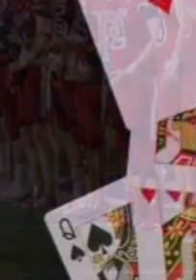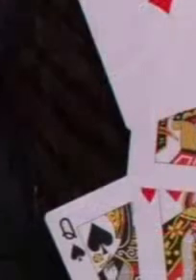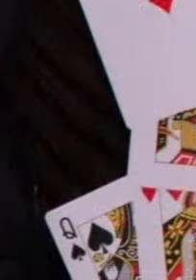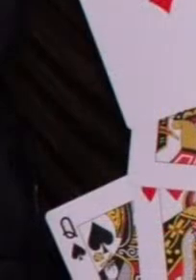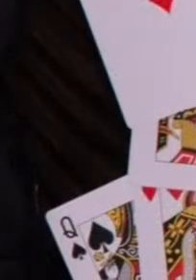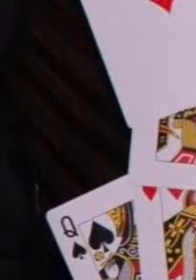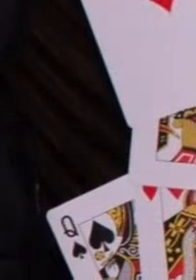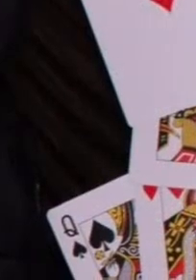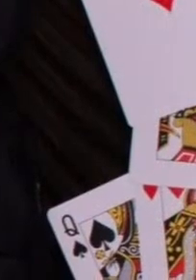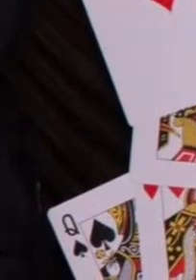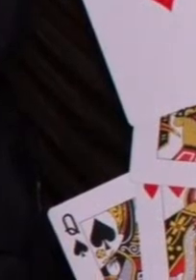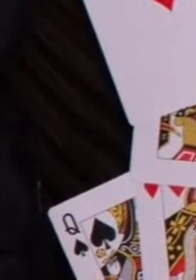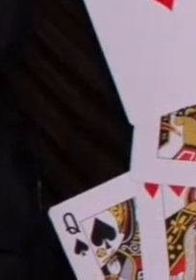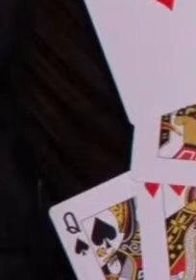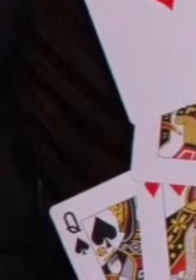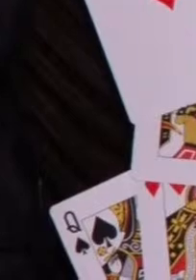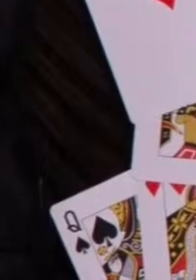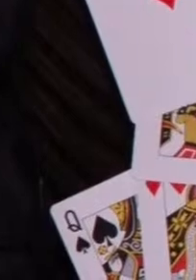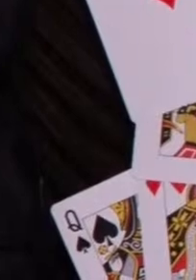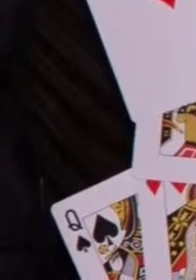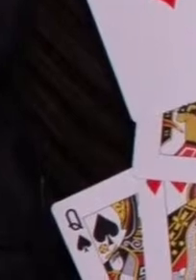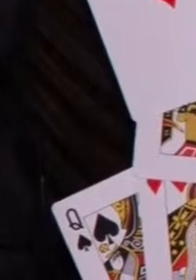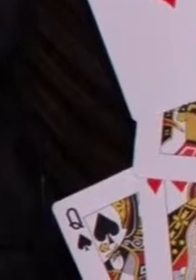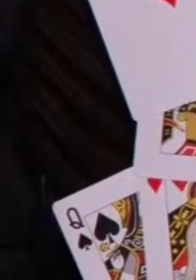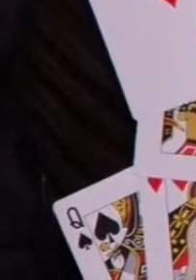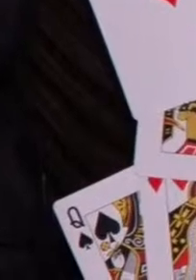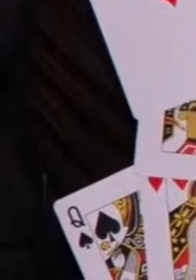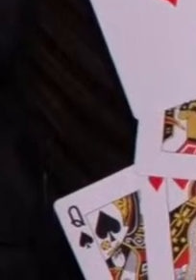We watch the sun.